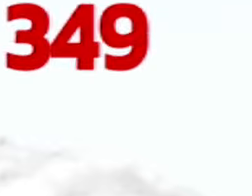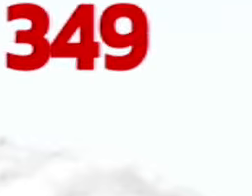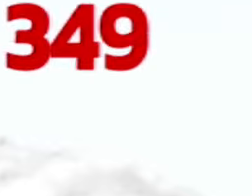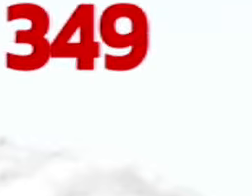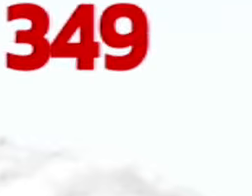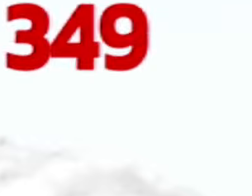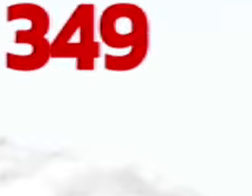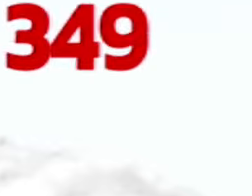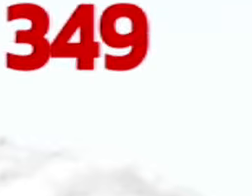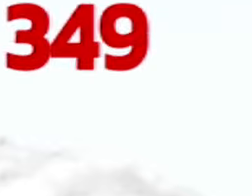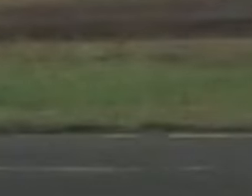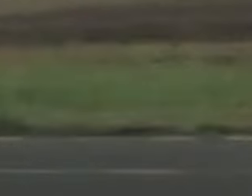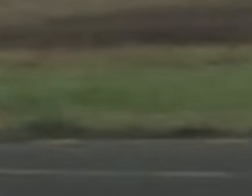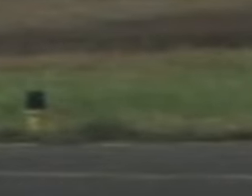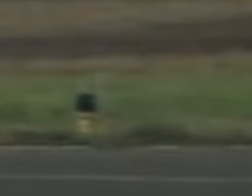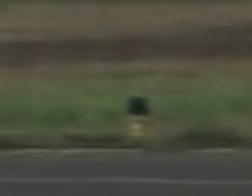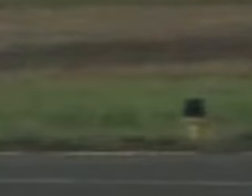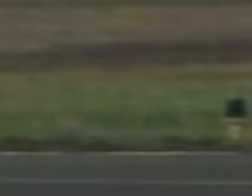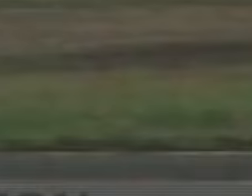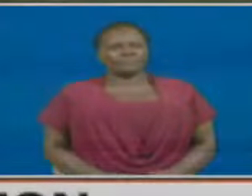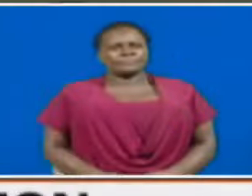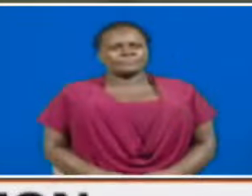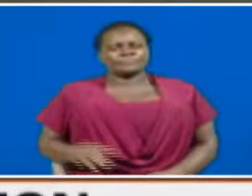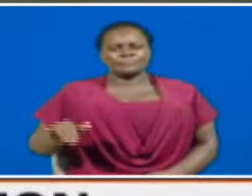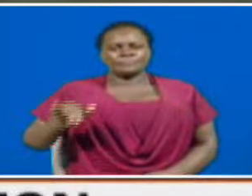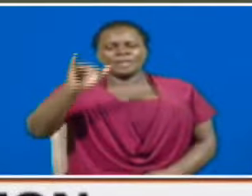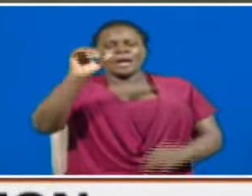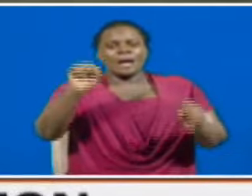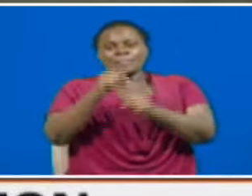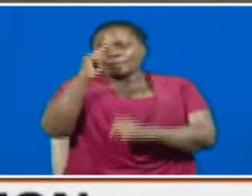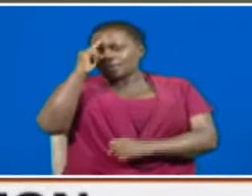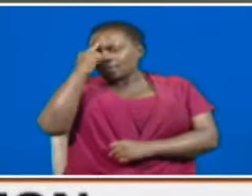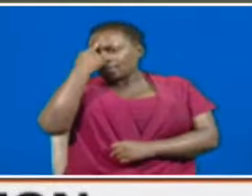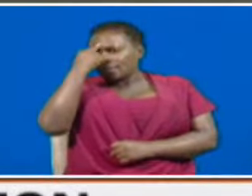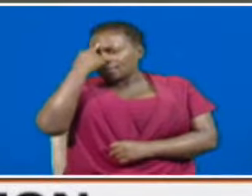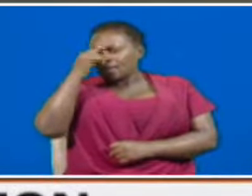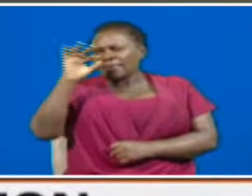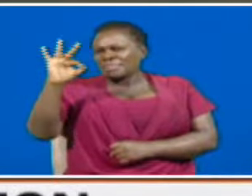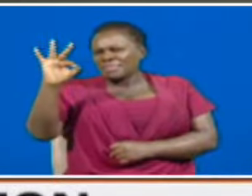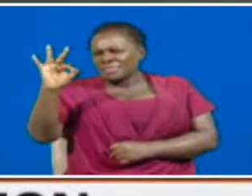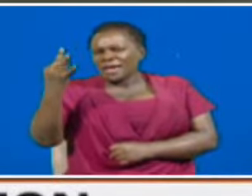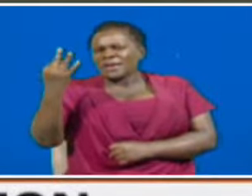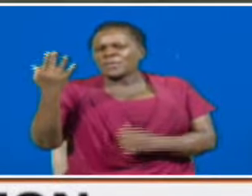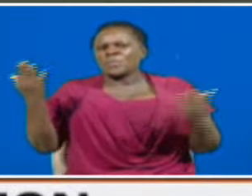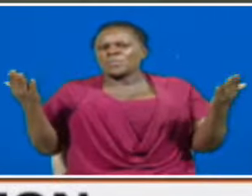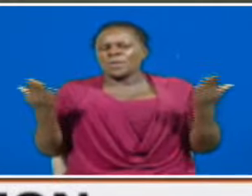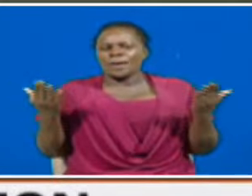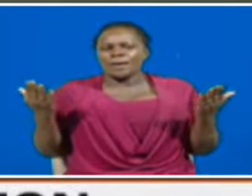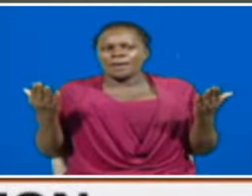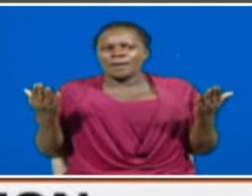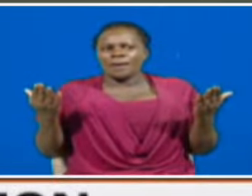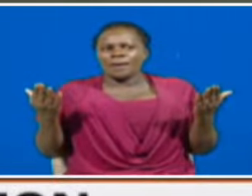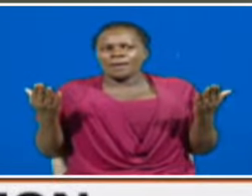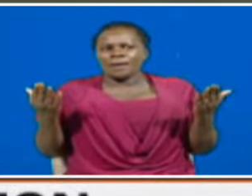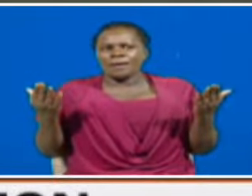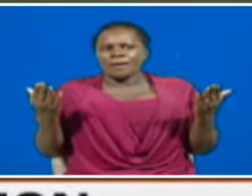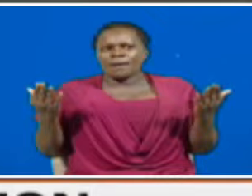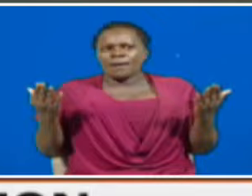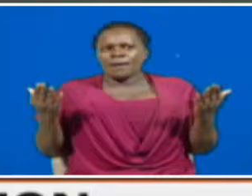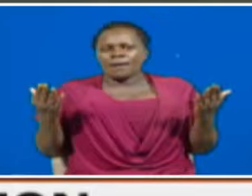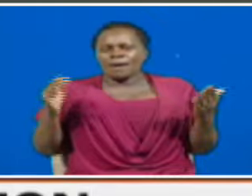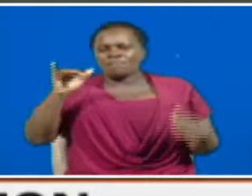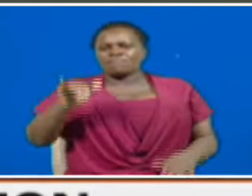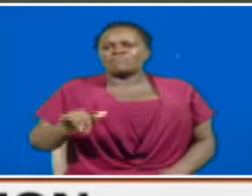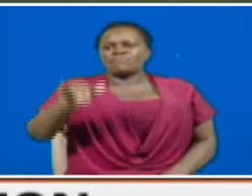mid-air collision, the deadliest aviation accident to occur in India, and the third deadliest aircraft accident in the history of